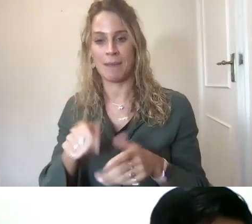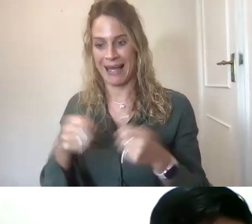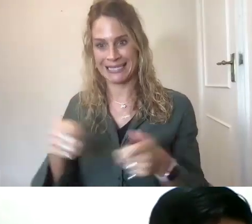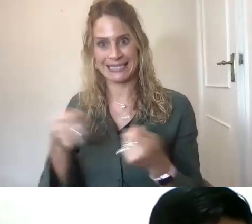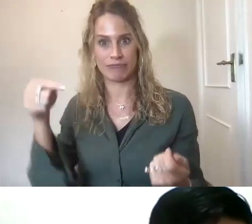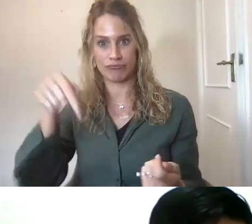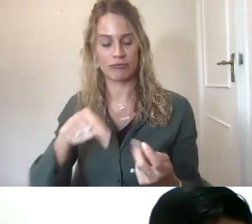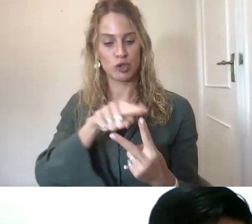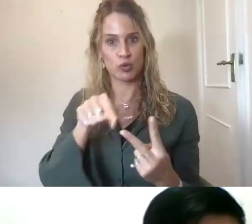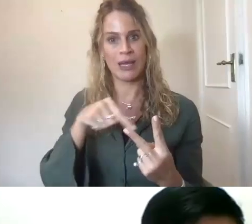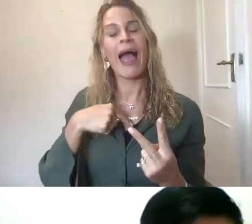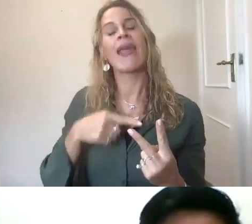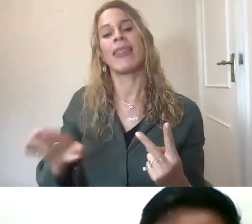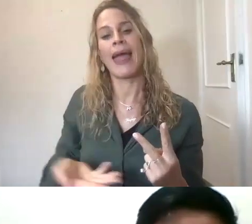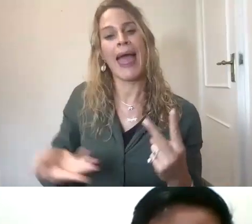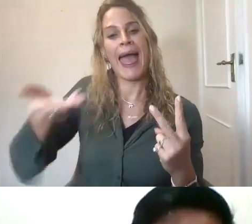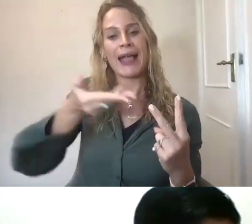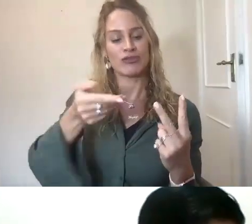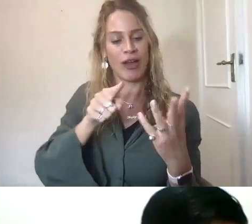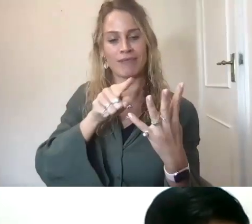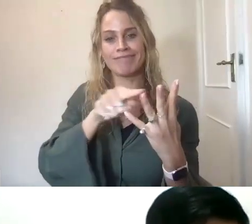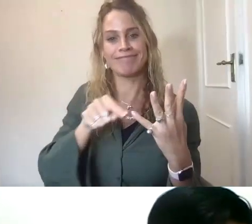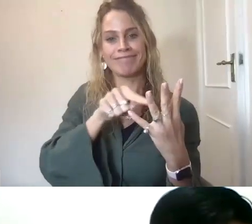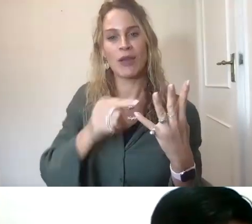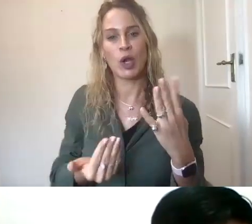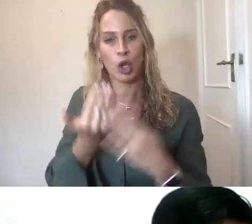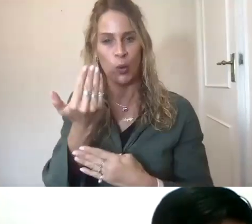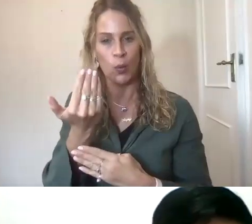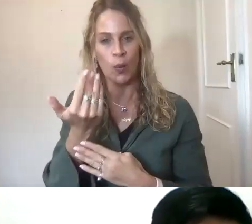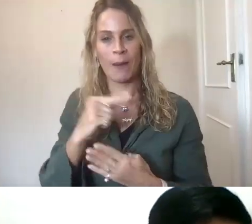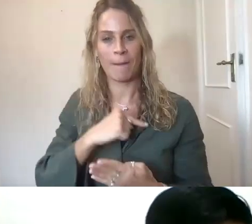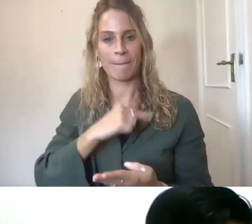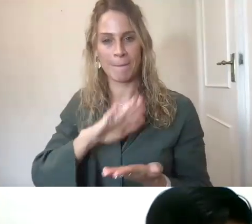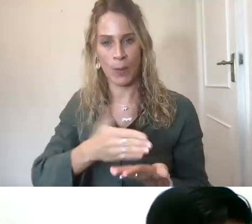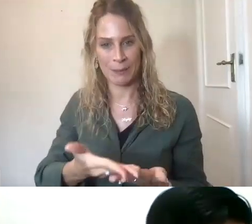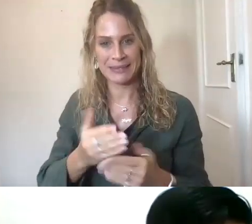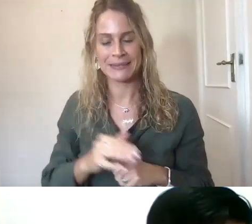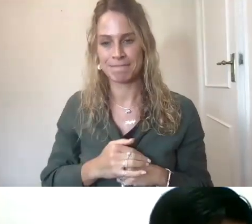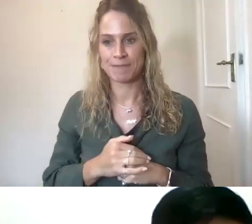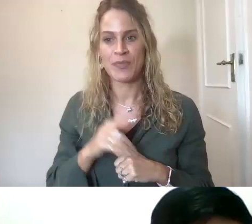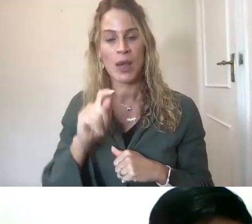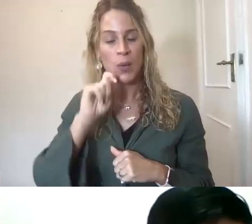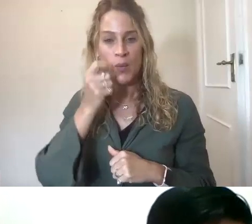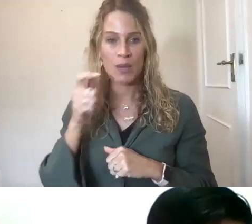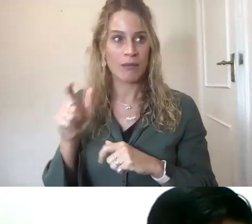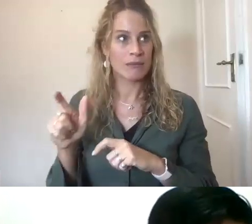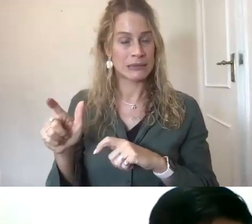ones are are new. um, I'll keep